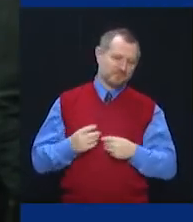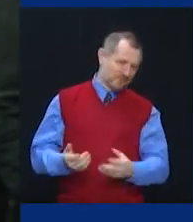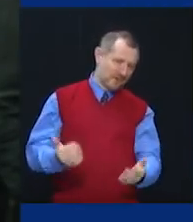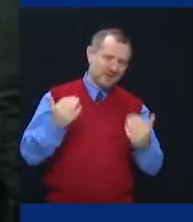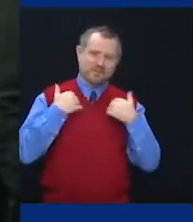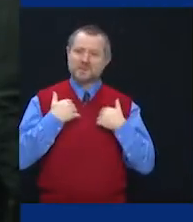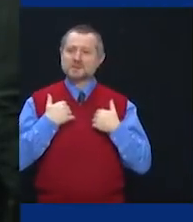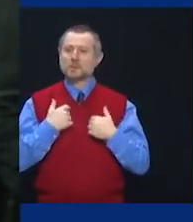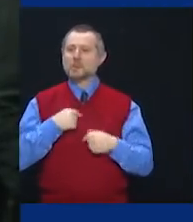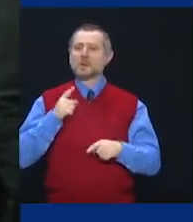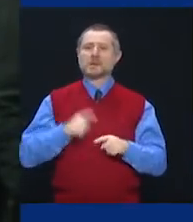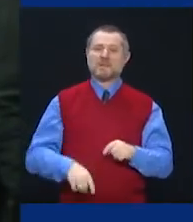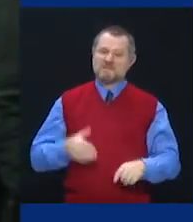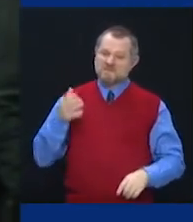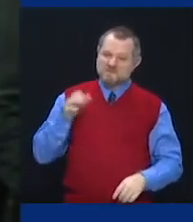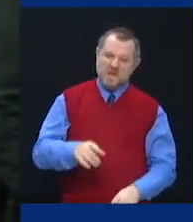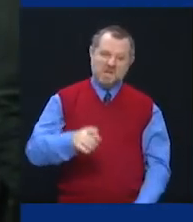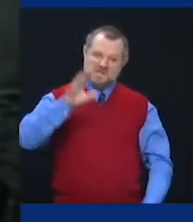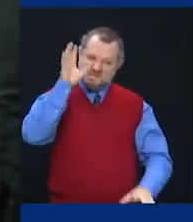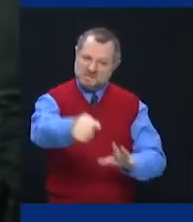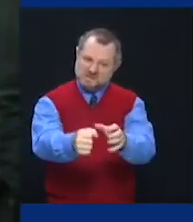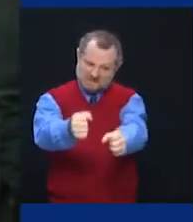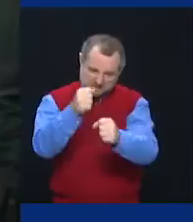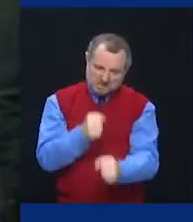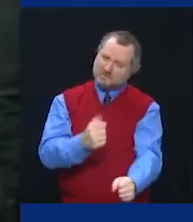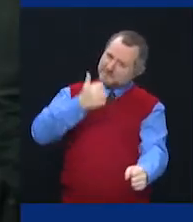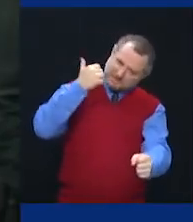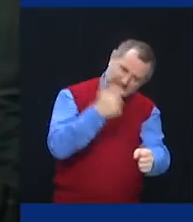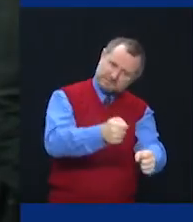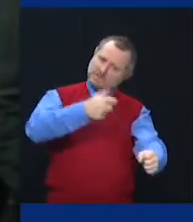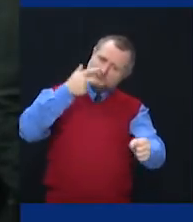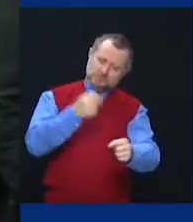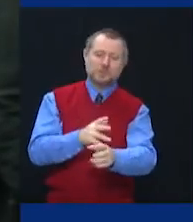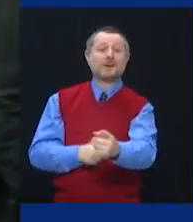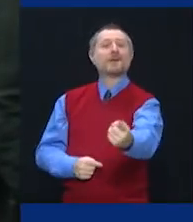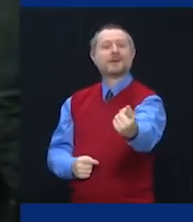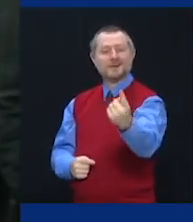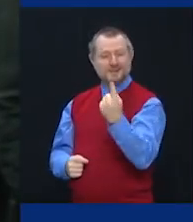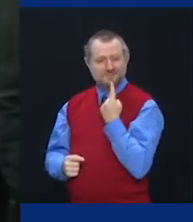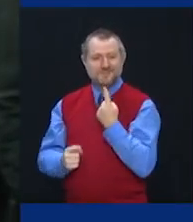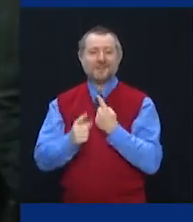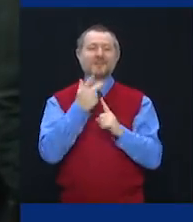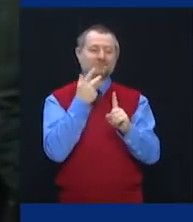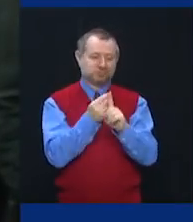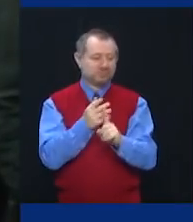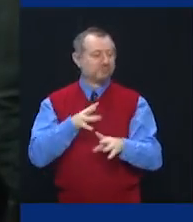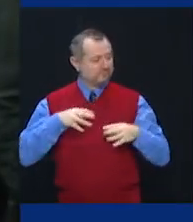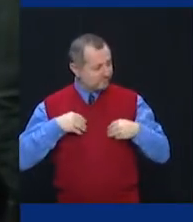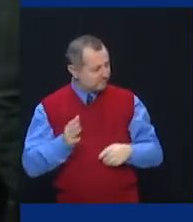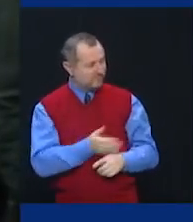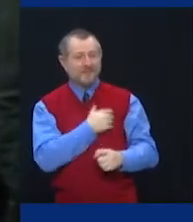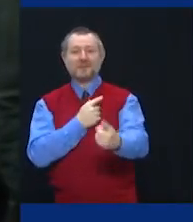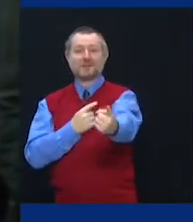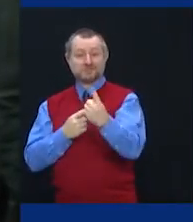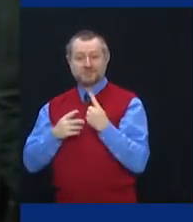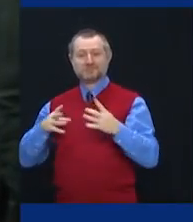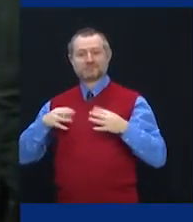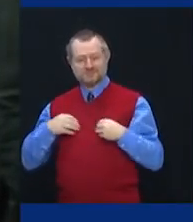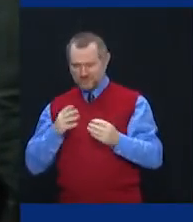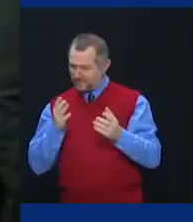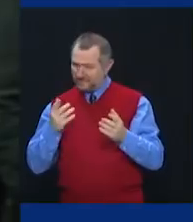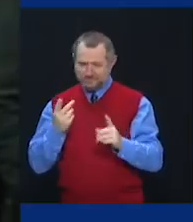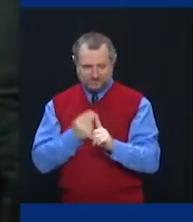needle in your arm if you don't bring your arm forward. And that's what we're asking you to do